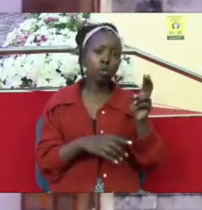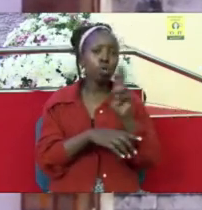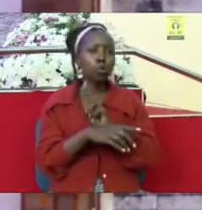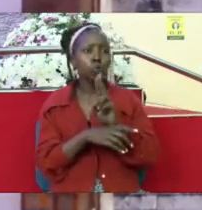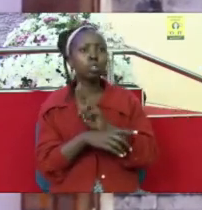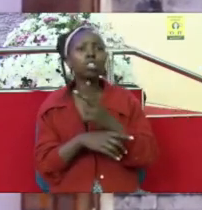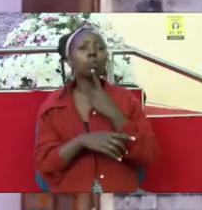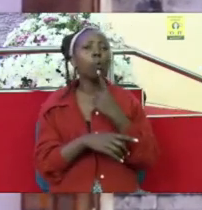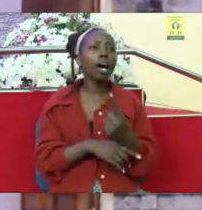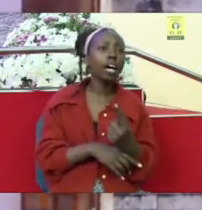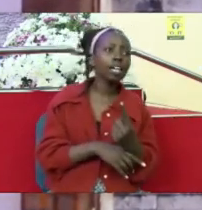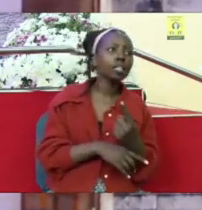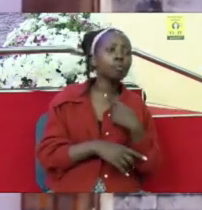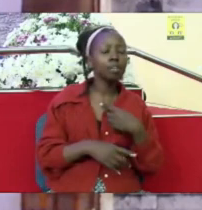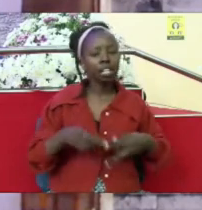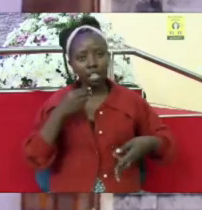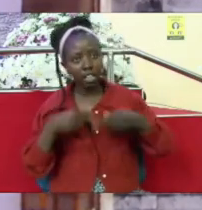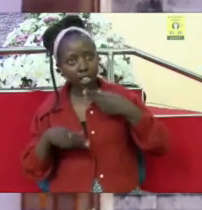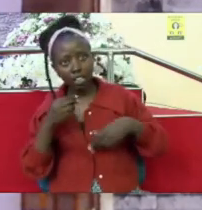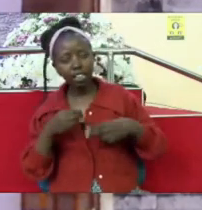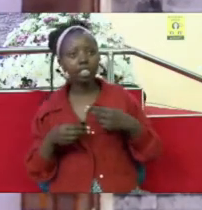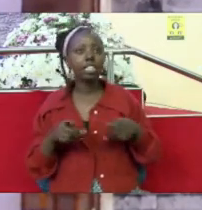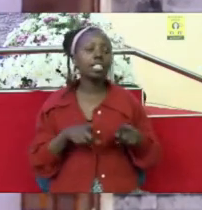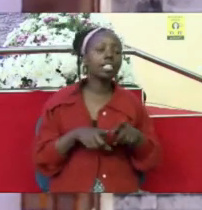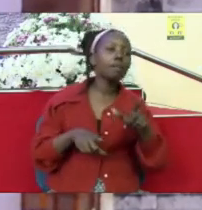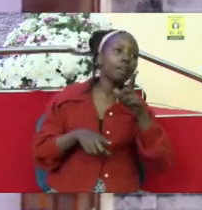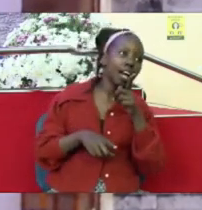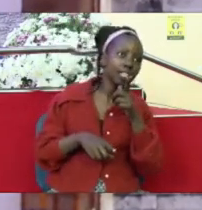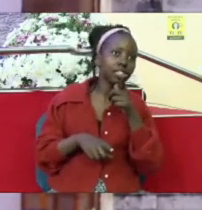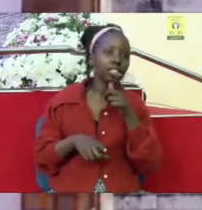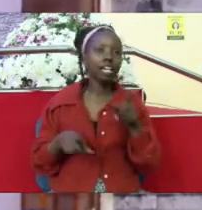100 shillings. Nikule breakfast. I eat breakfast. Nikule lunch. Nikule.